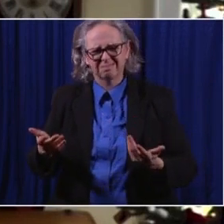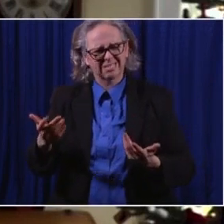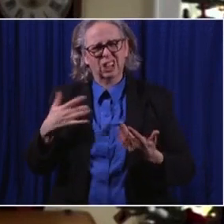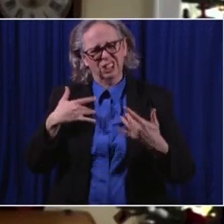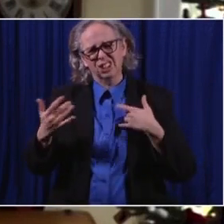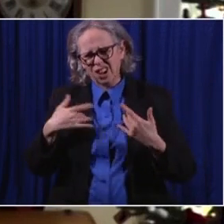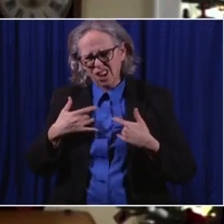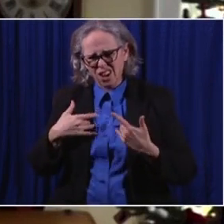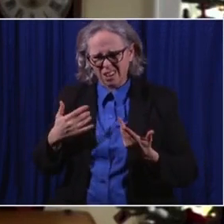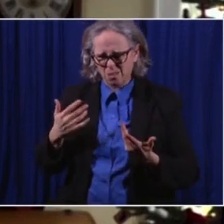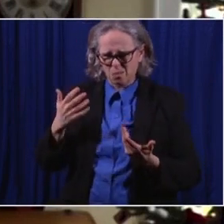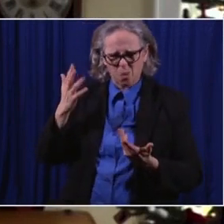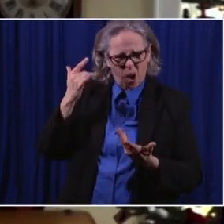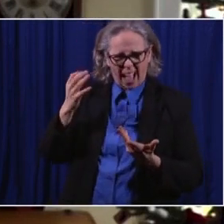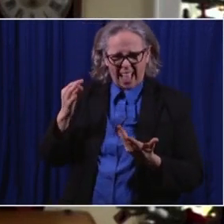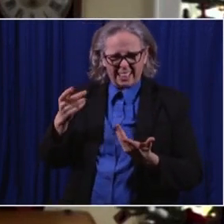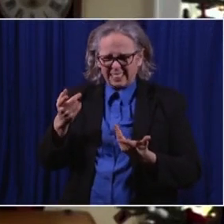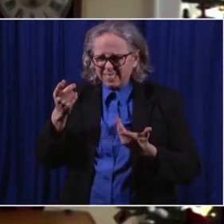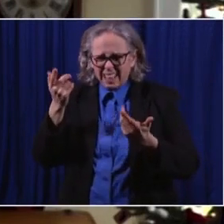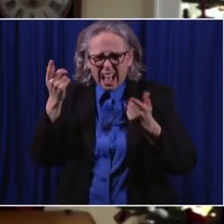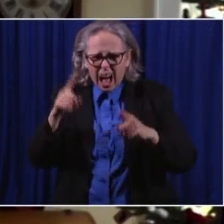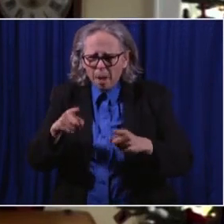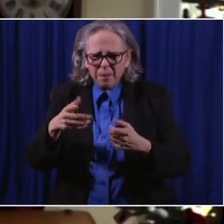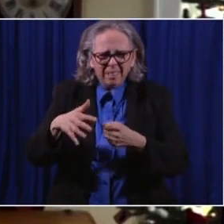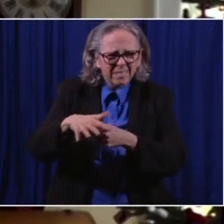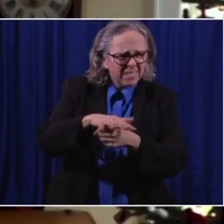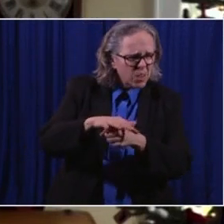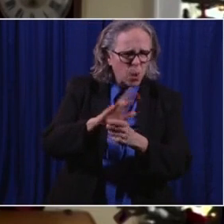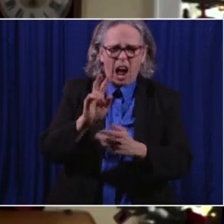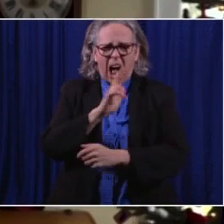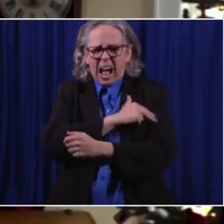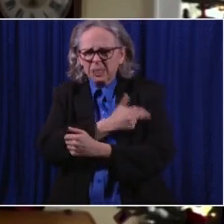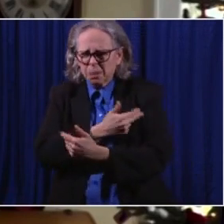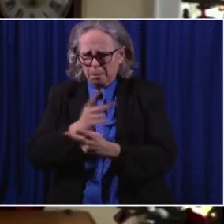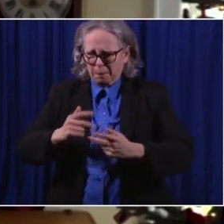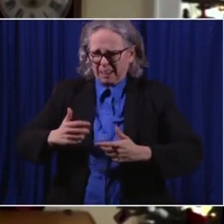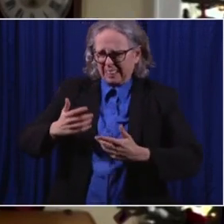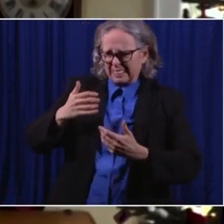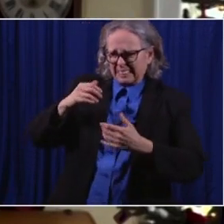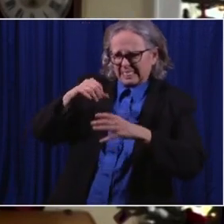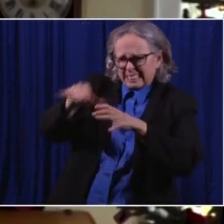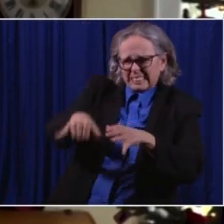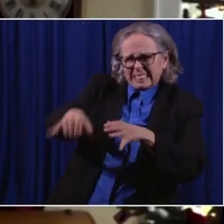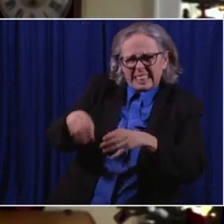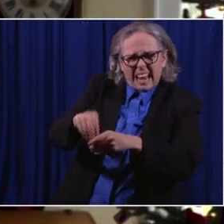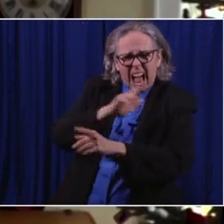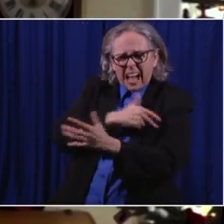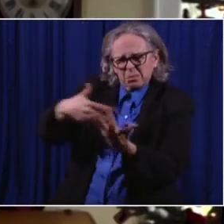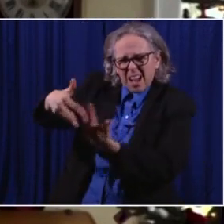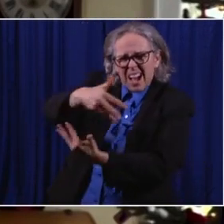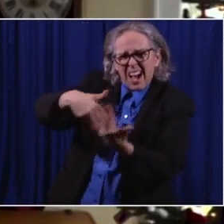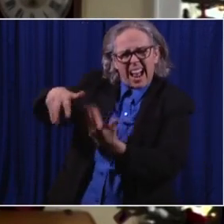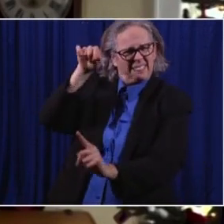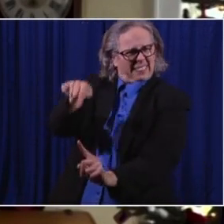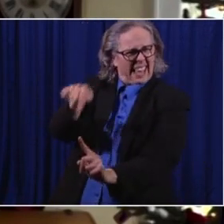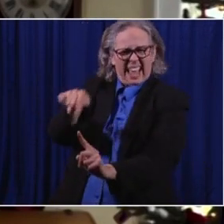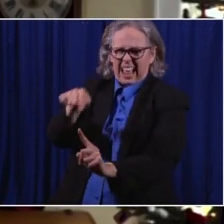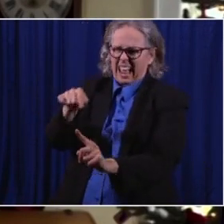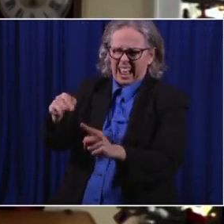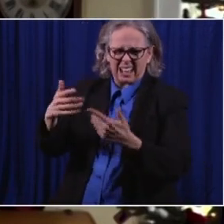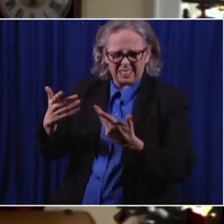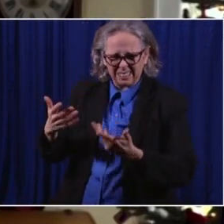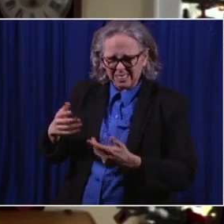care setting, like you have there as well. You have any thoughts about this? Are